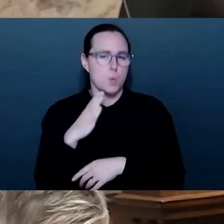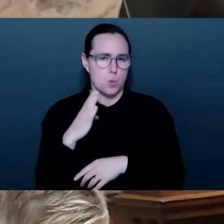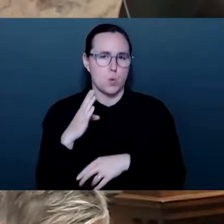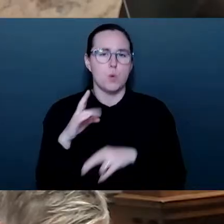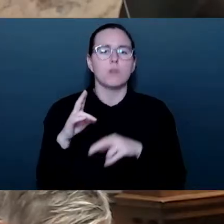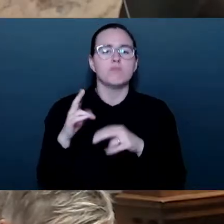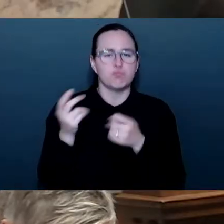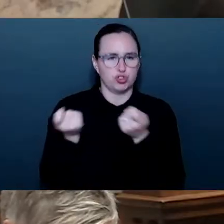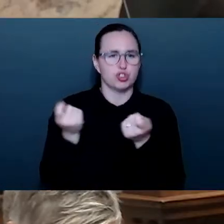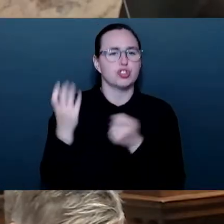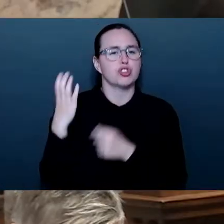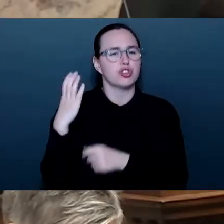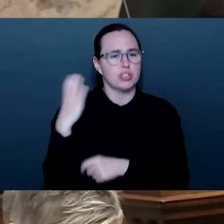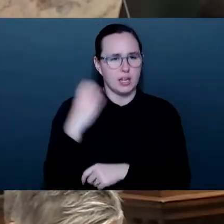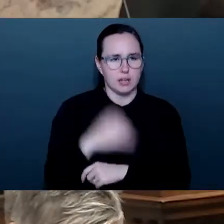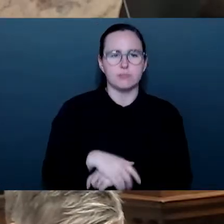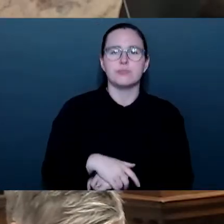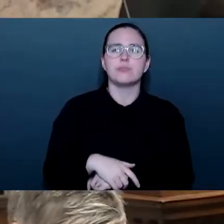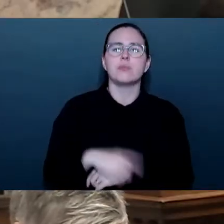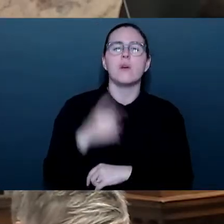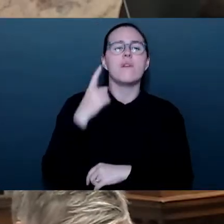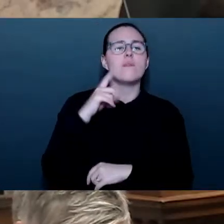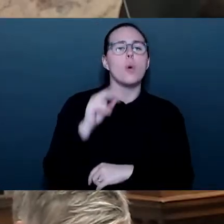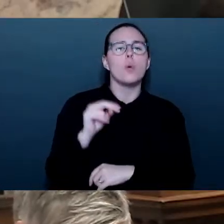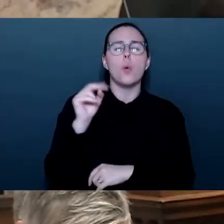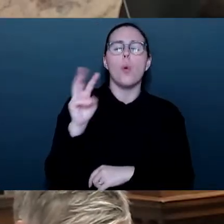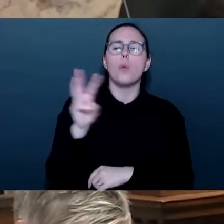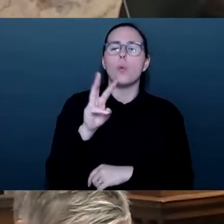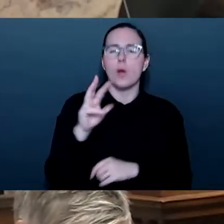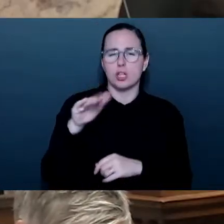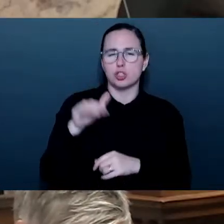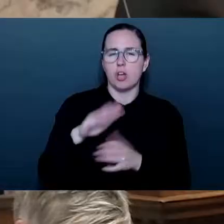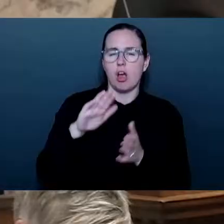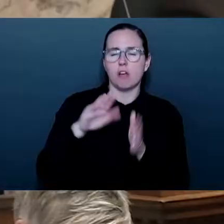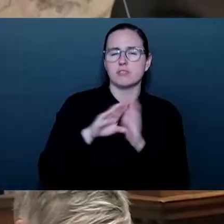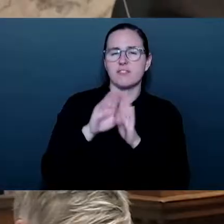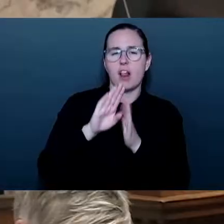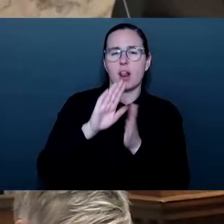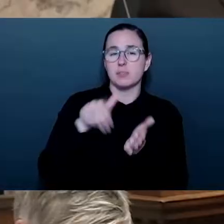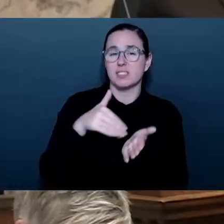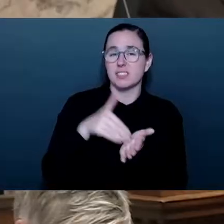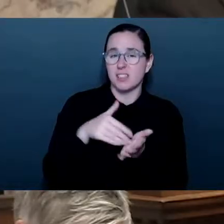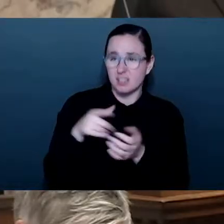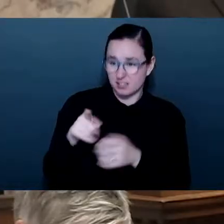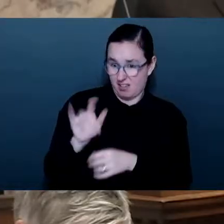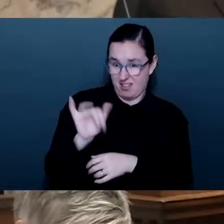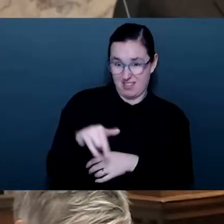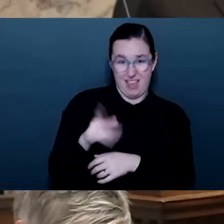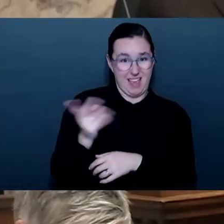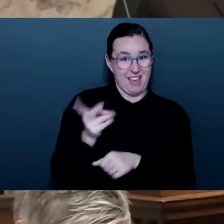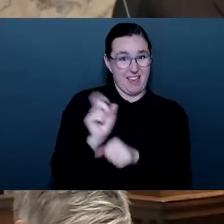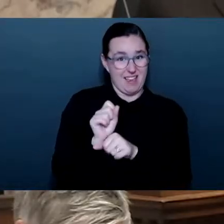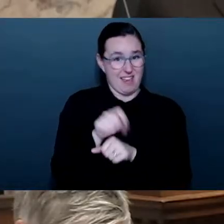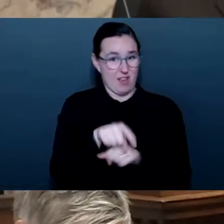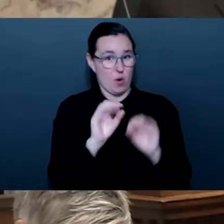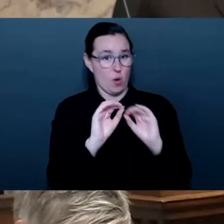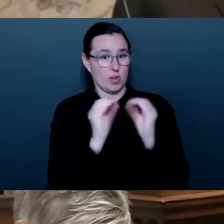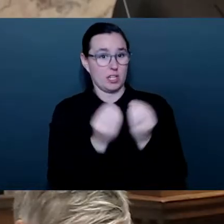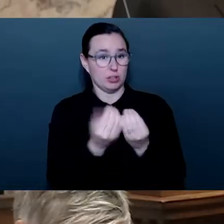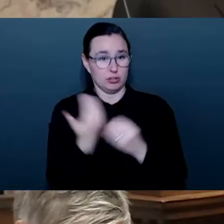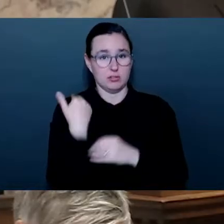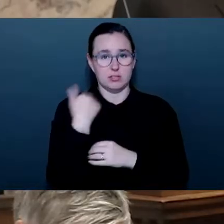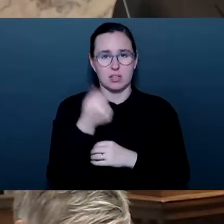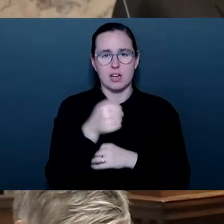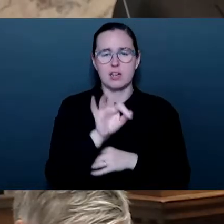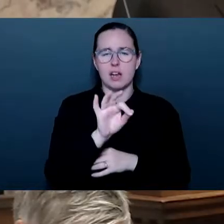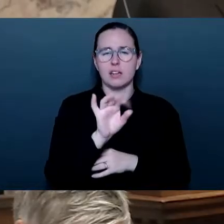social services delivery model serving children, youth, and their families. They provide quality programs and services with over 40 rural and